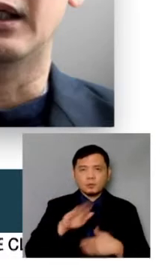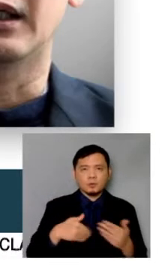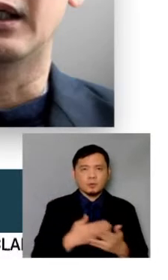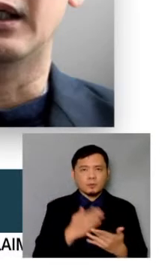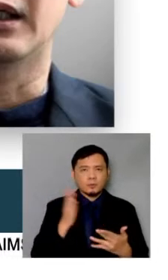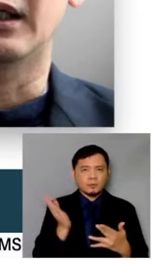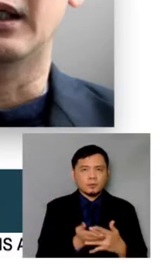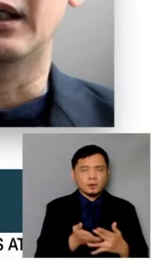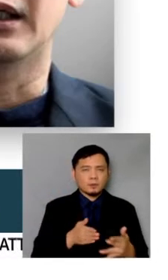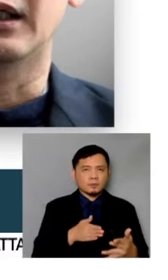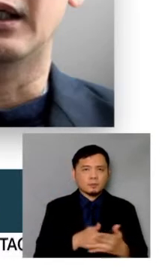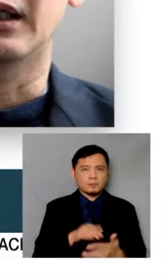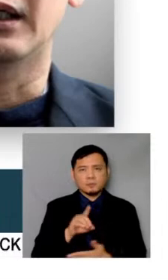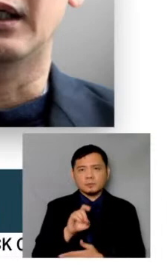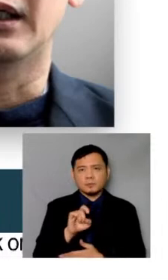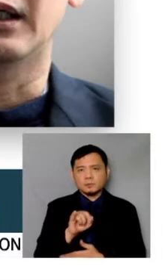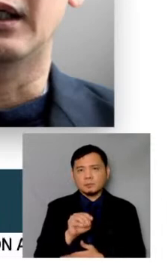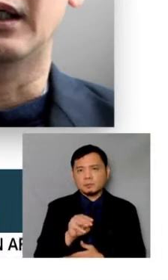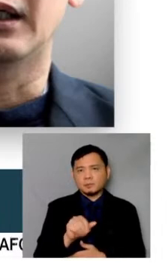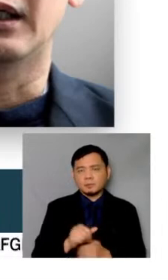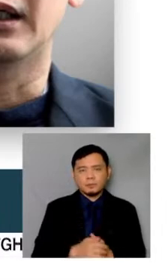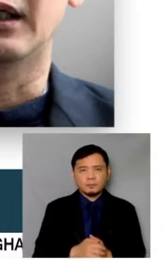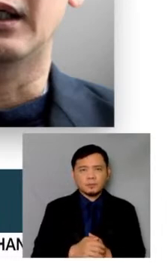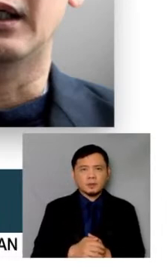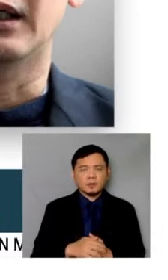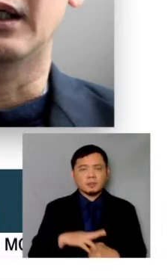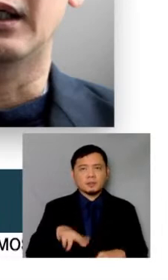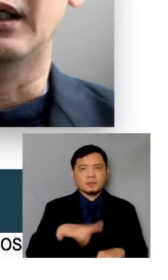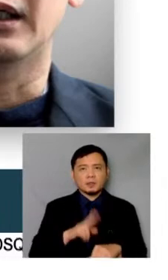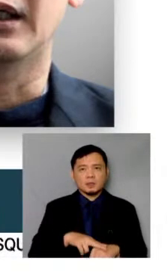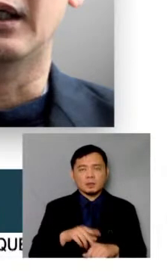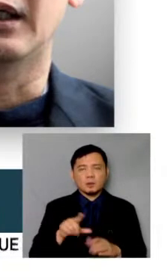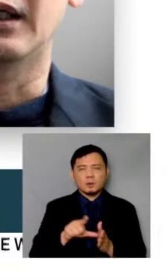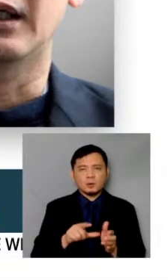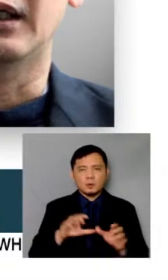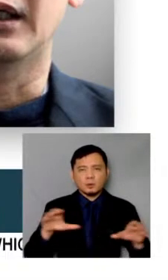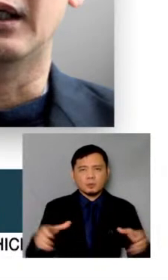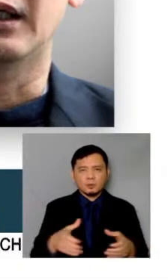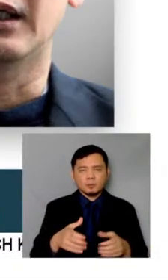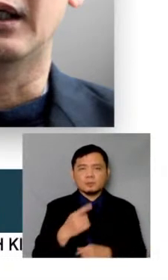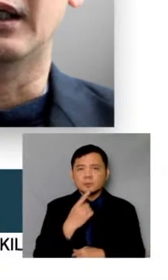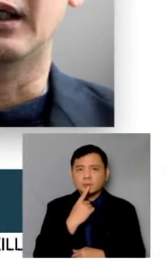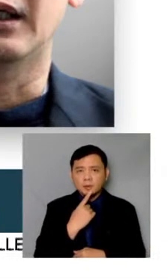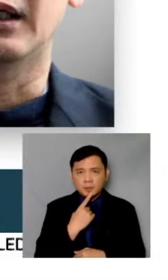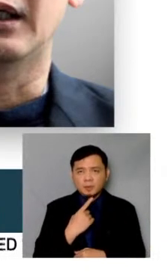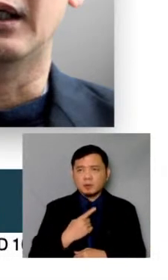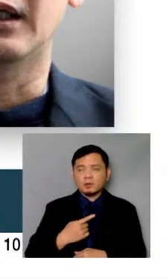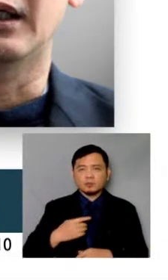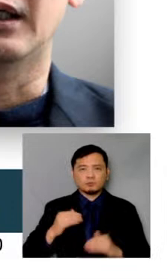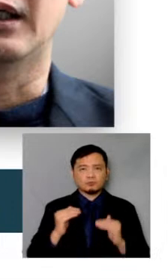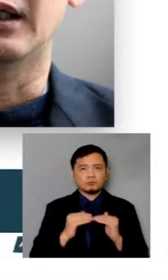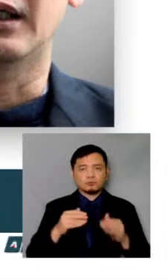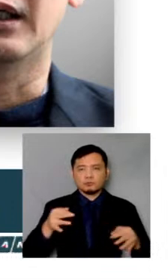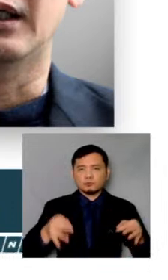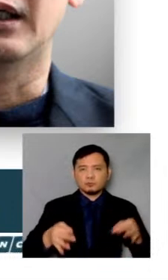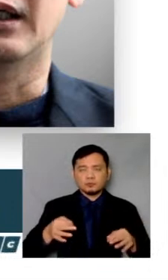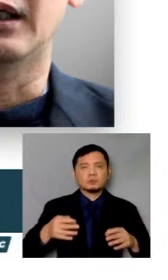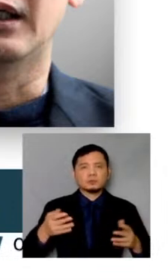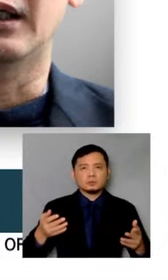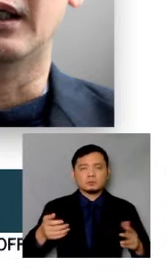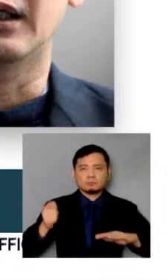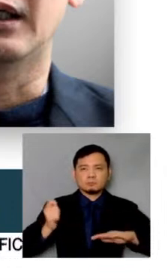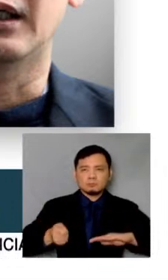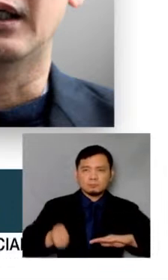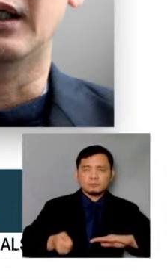for the National Union of People's Lawyers, Justice Department officials and the courts should take the retractions on De Lima's